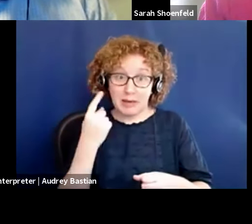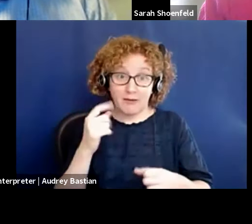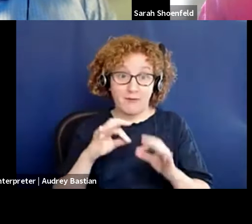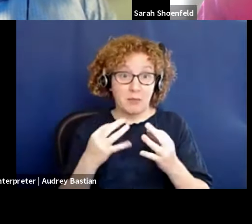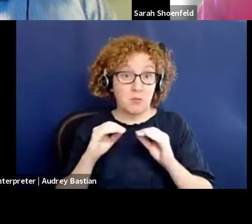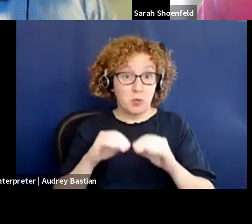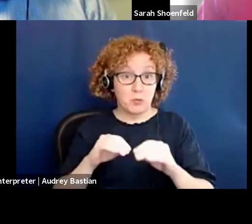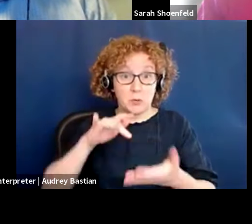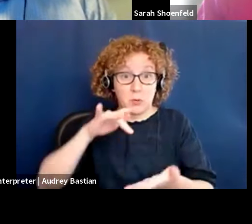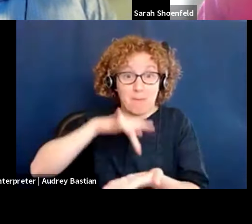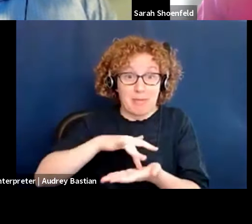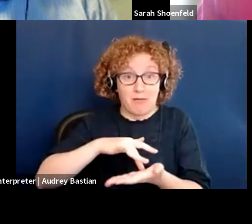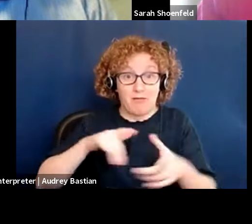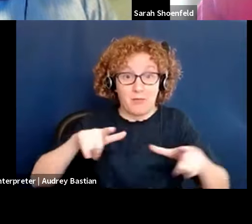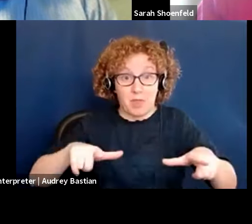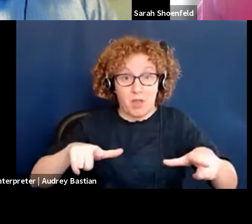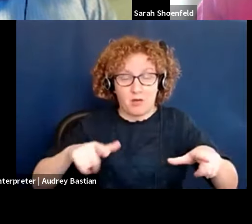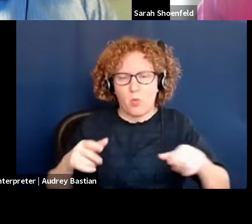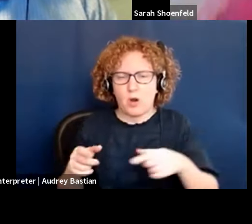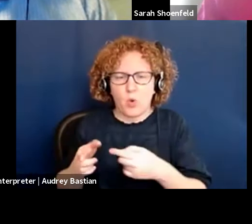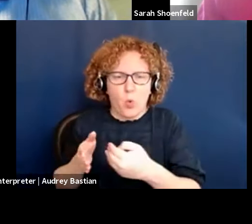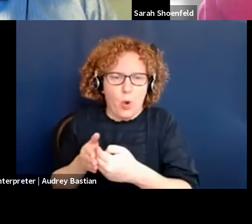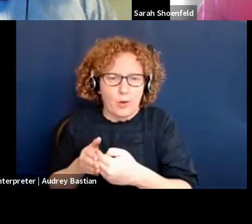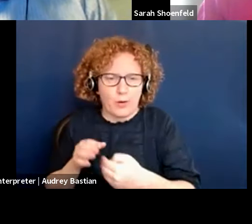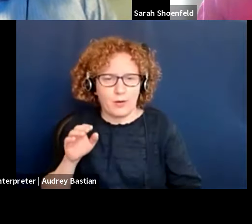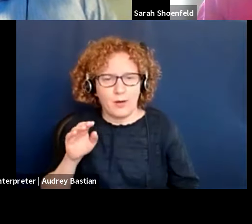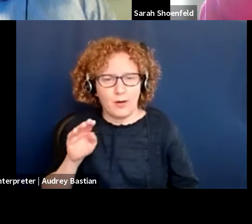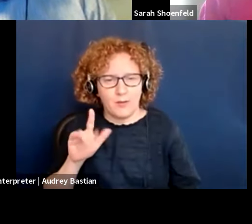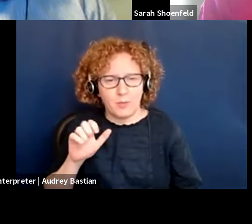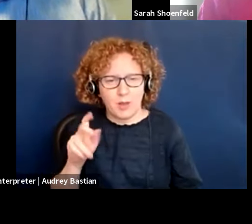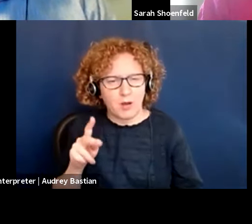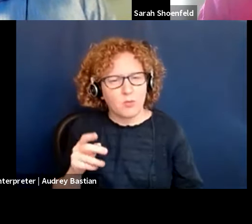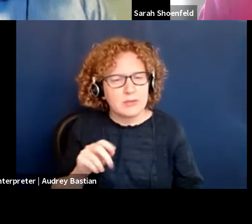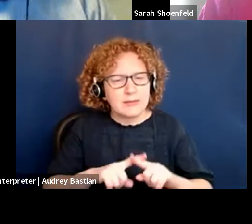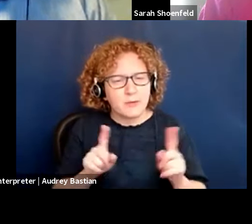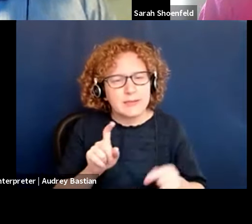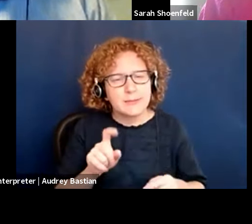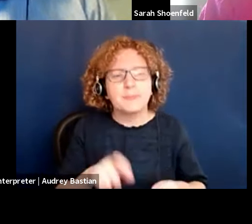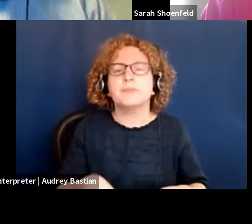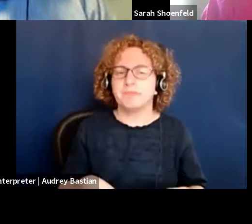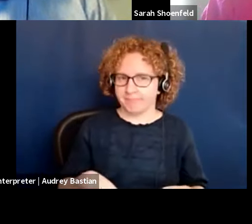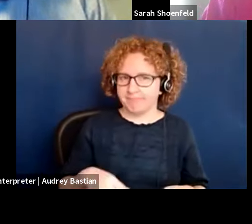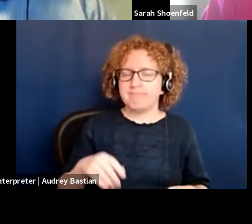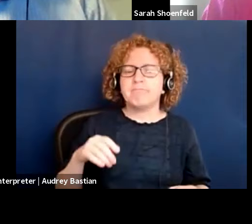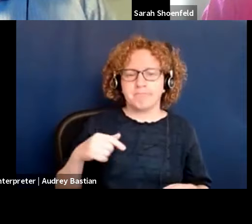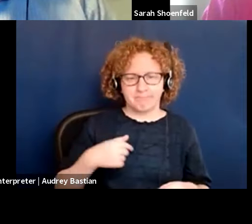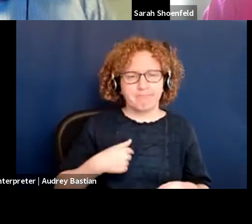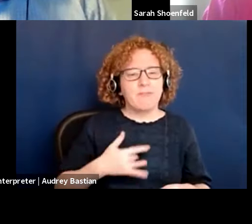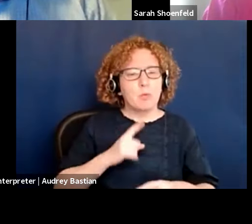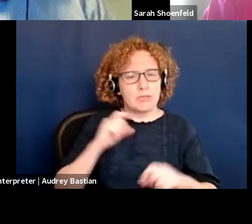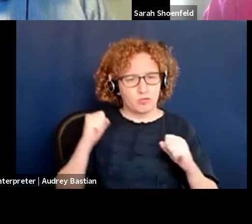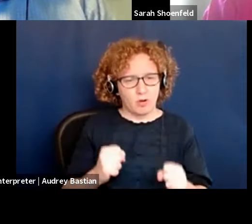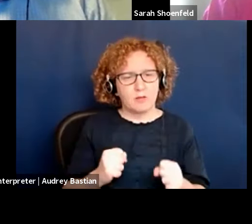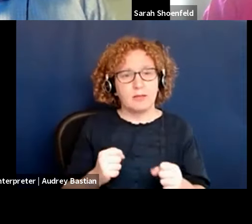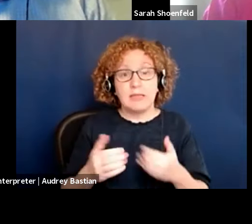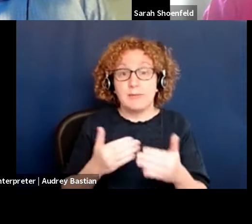block versus like near the corner. I feel talked about that very strongly indeed. I still do. Even now